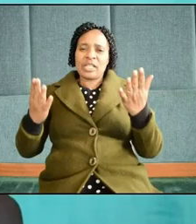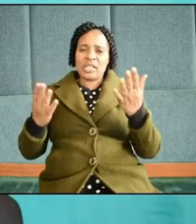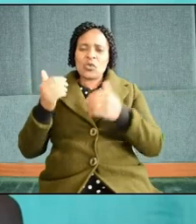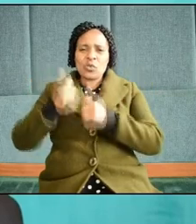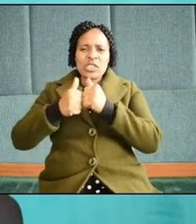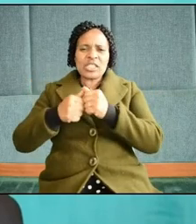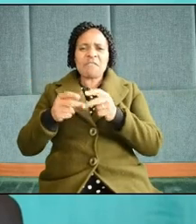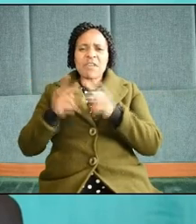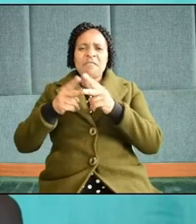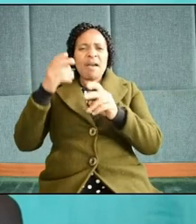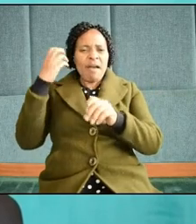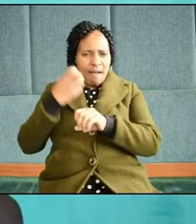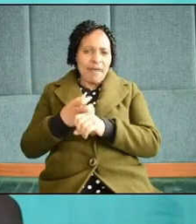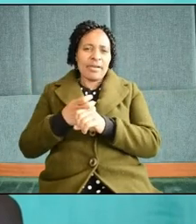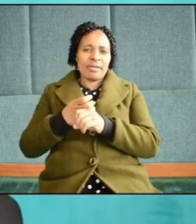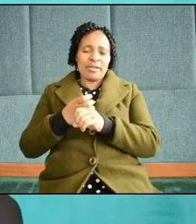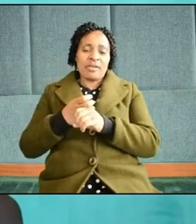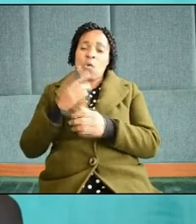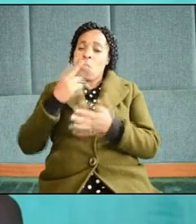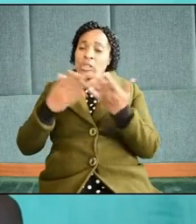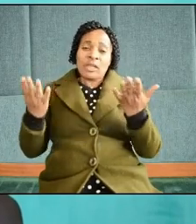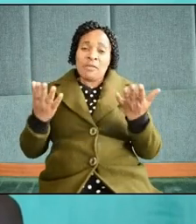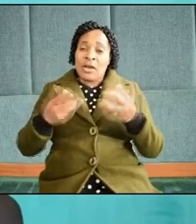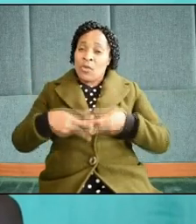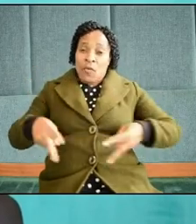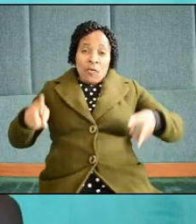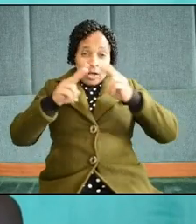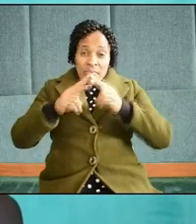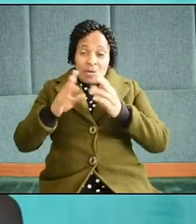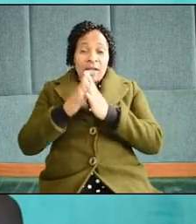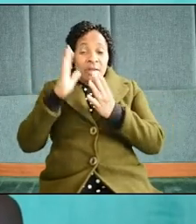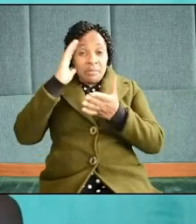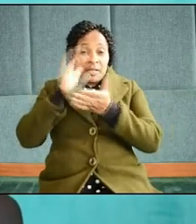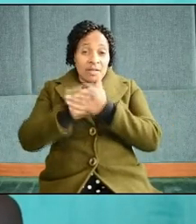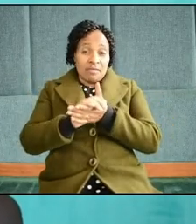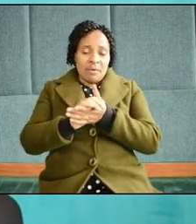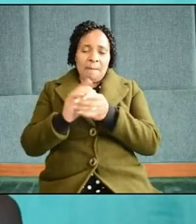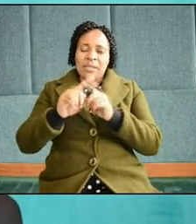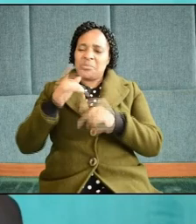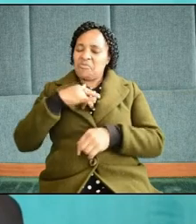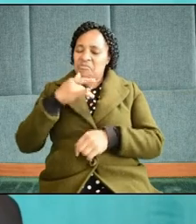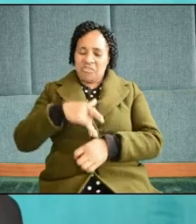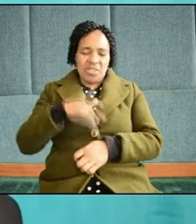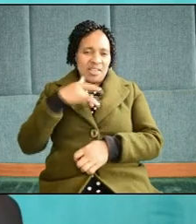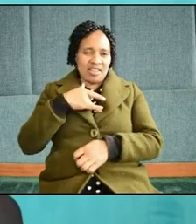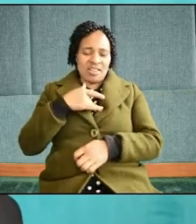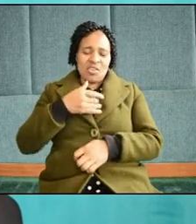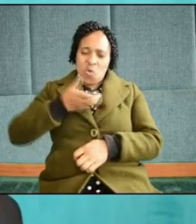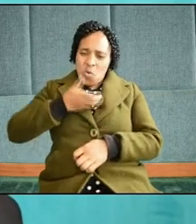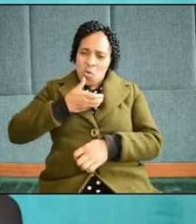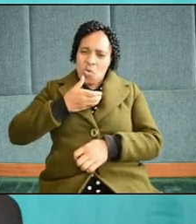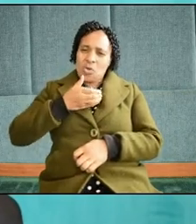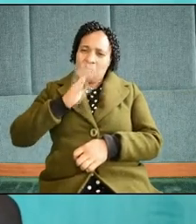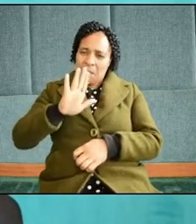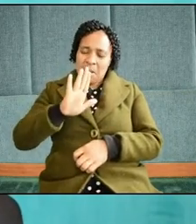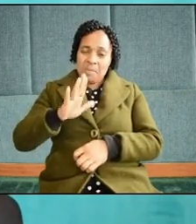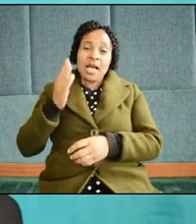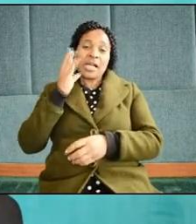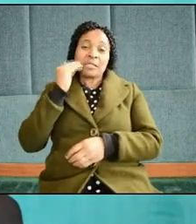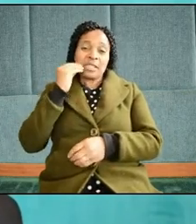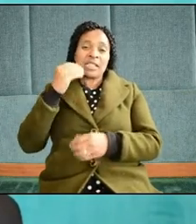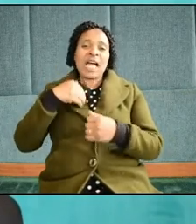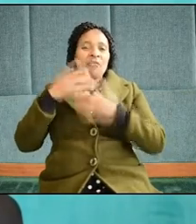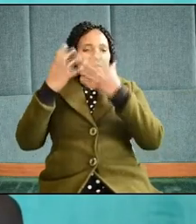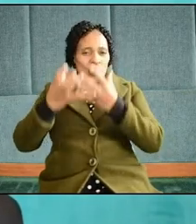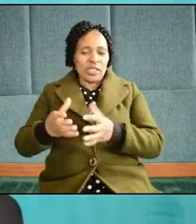intrinsically tied to what you value and what you believe. I feel that your own experience holds more weight. However, when